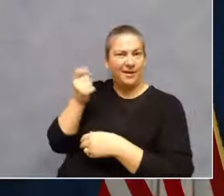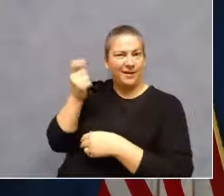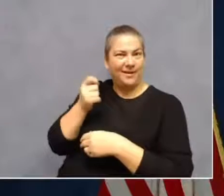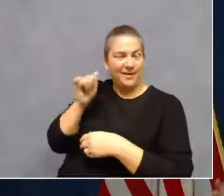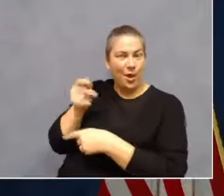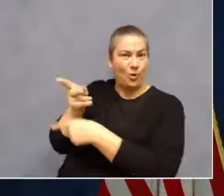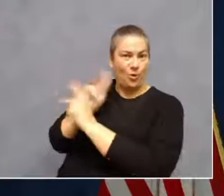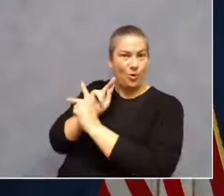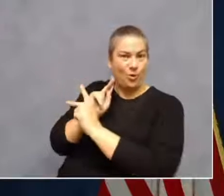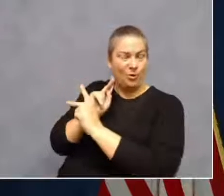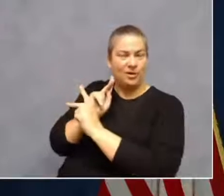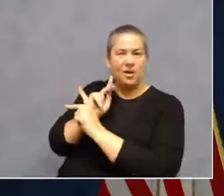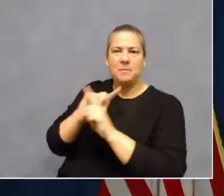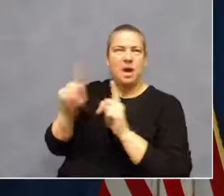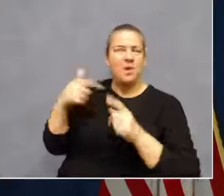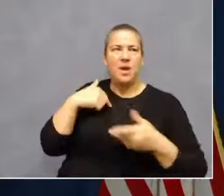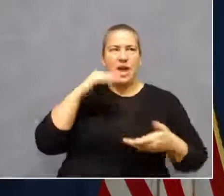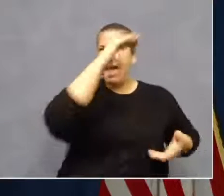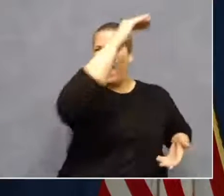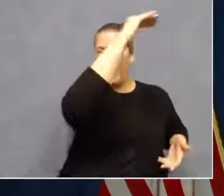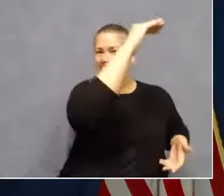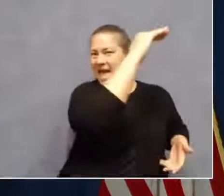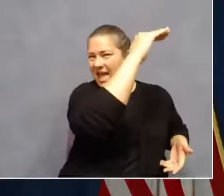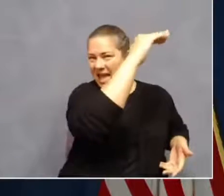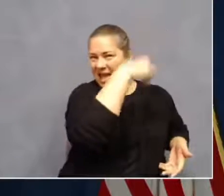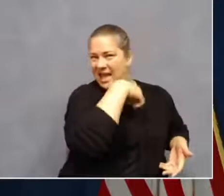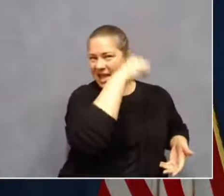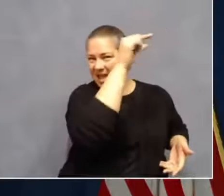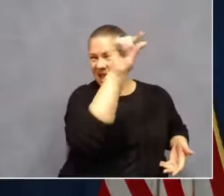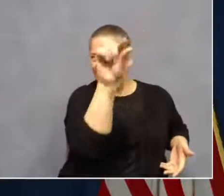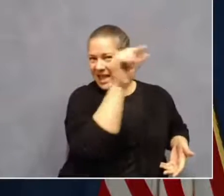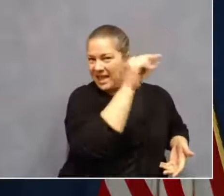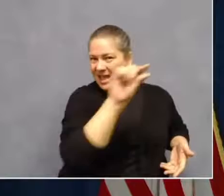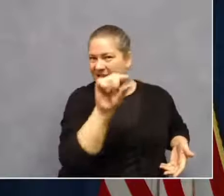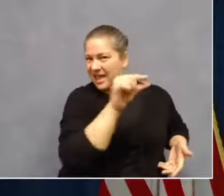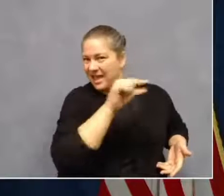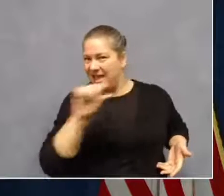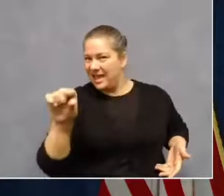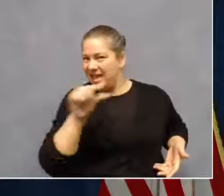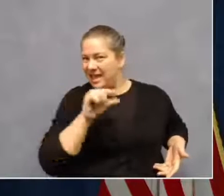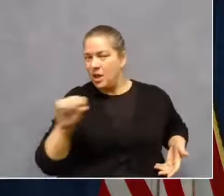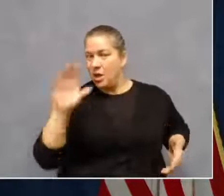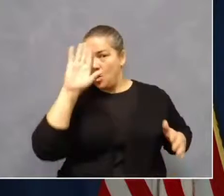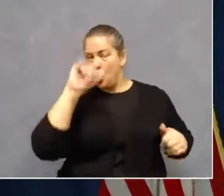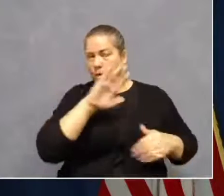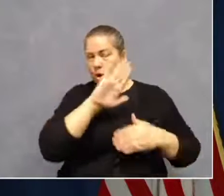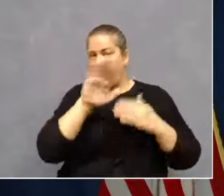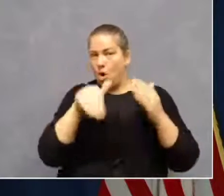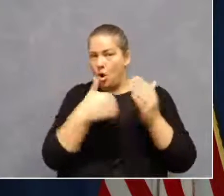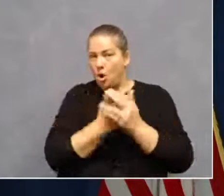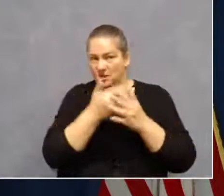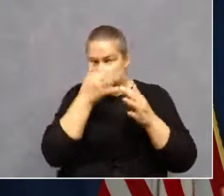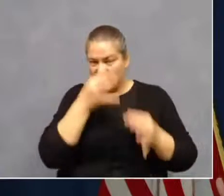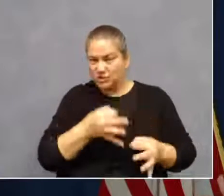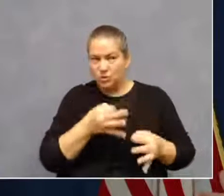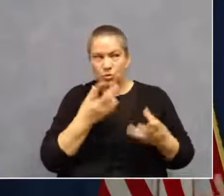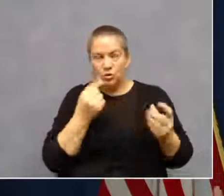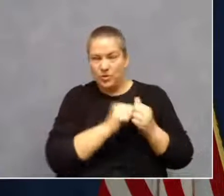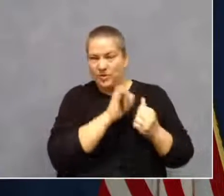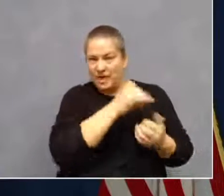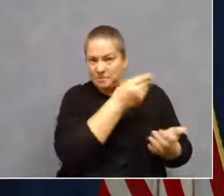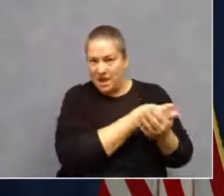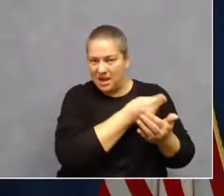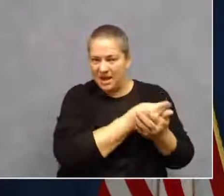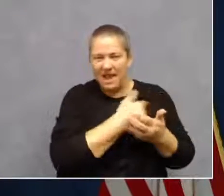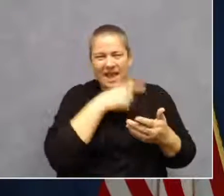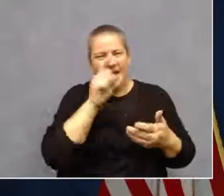least the plan for where all those dollars go by December 31st, knowing that we may have to be fluid because we may need more